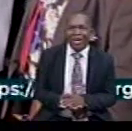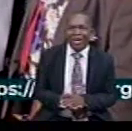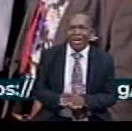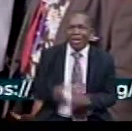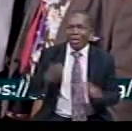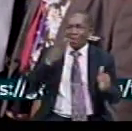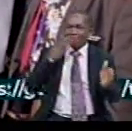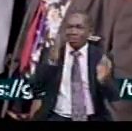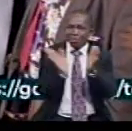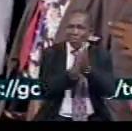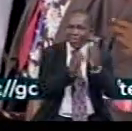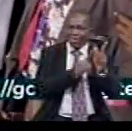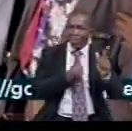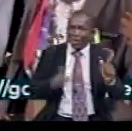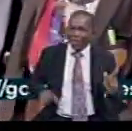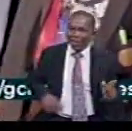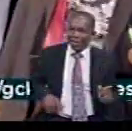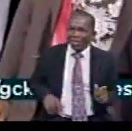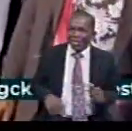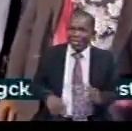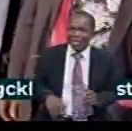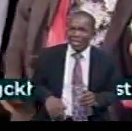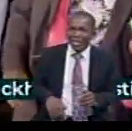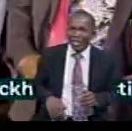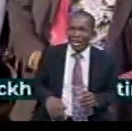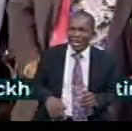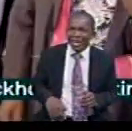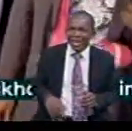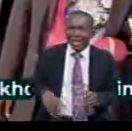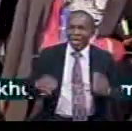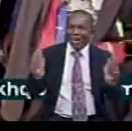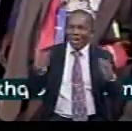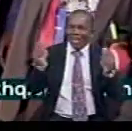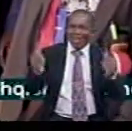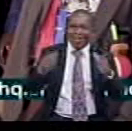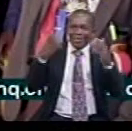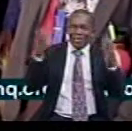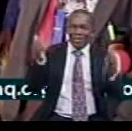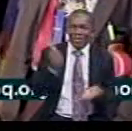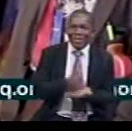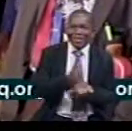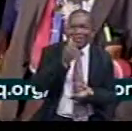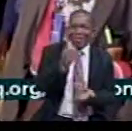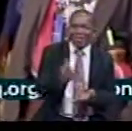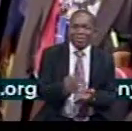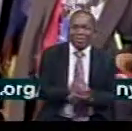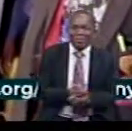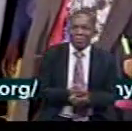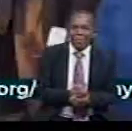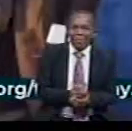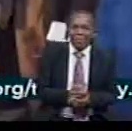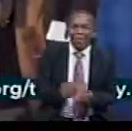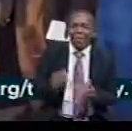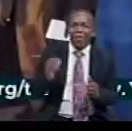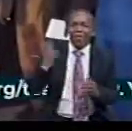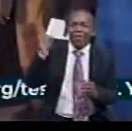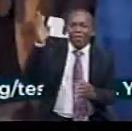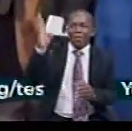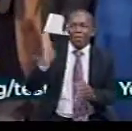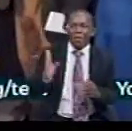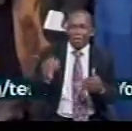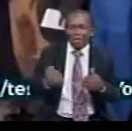Praise the Lord. Hallelujah. Hallelujah. Amen. God has been so good to